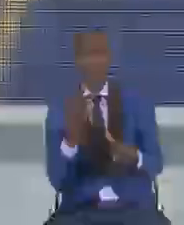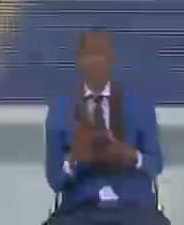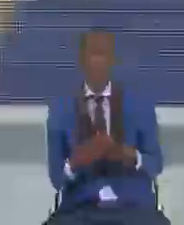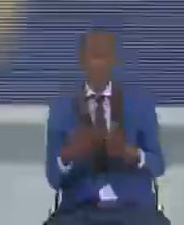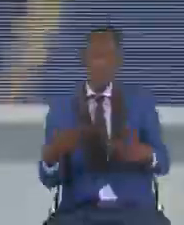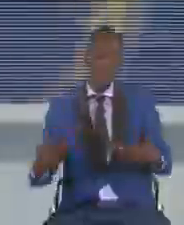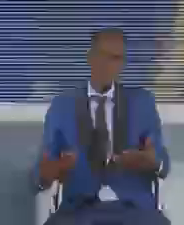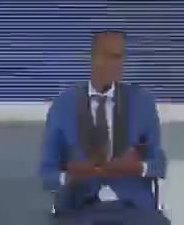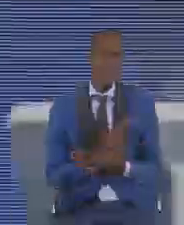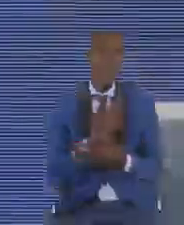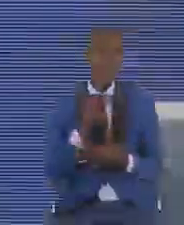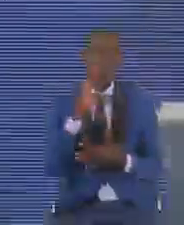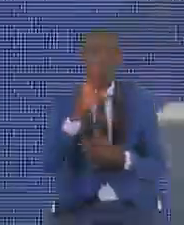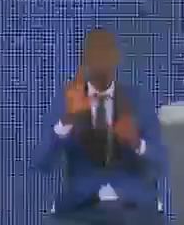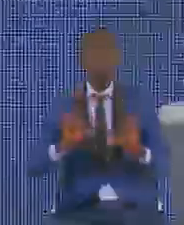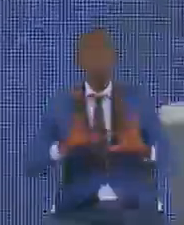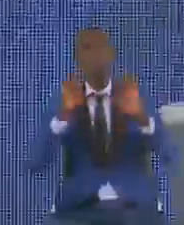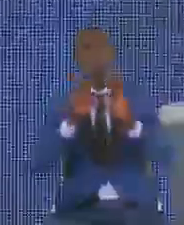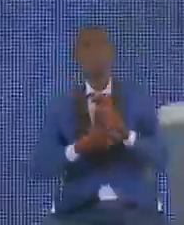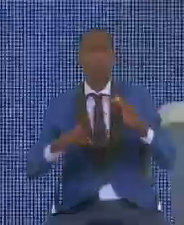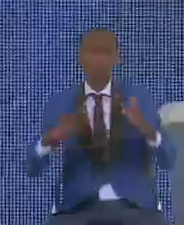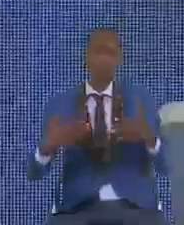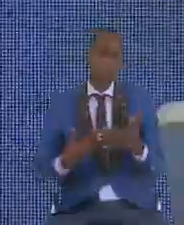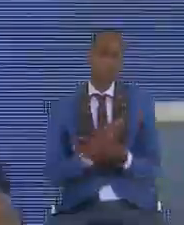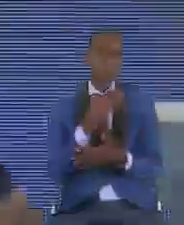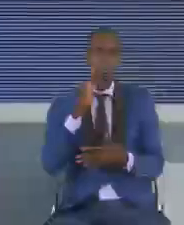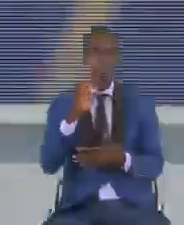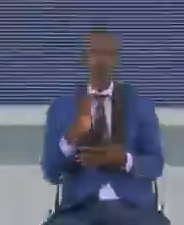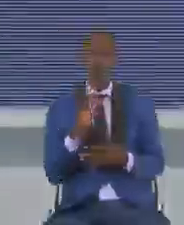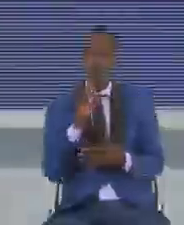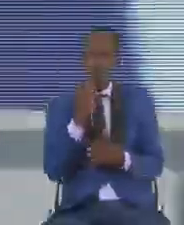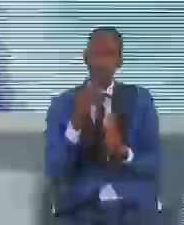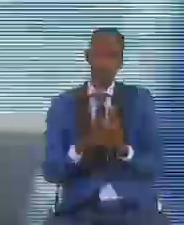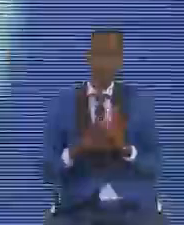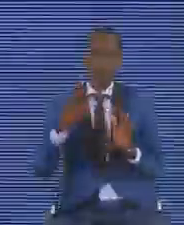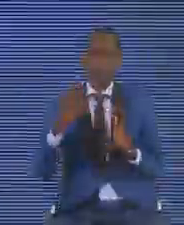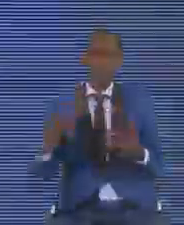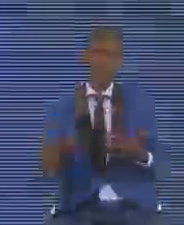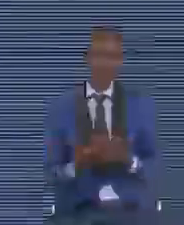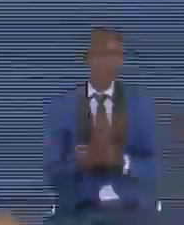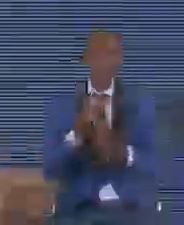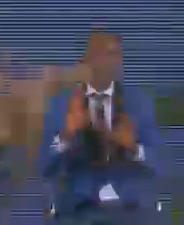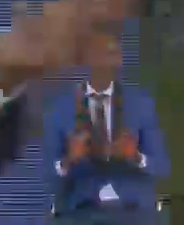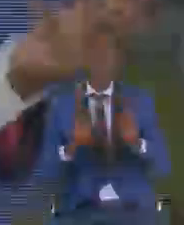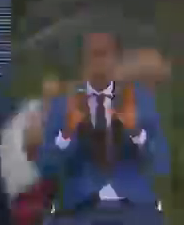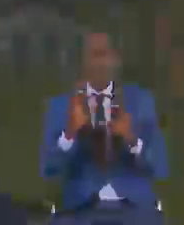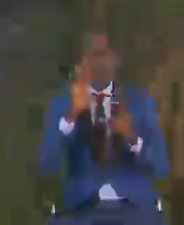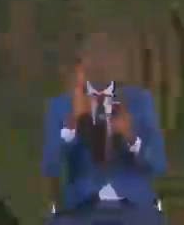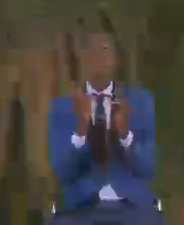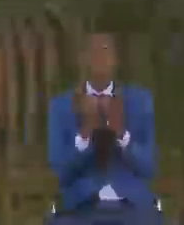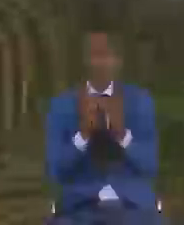renew your commitment, renew your consecration, and renew your devotion to